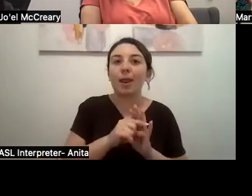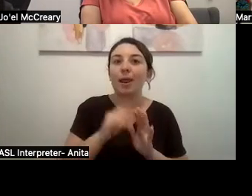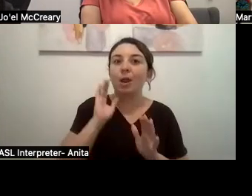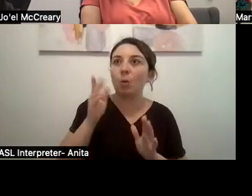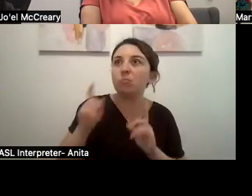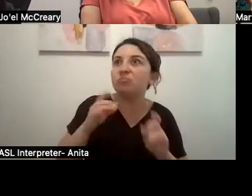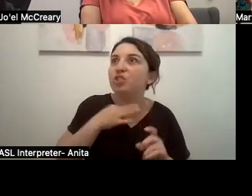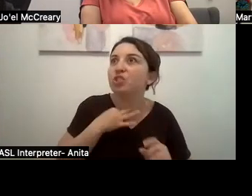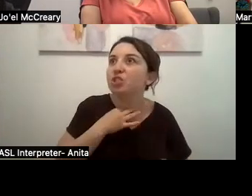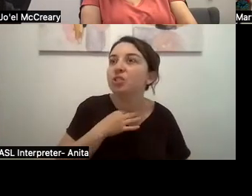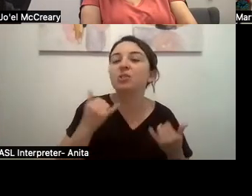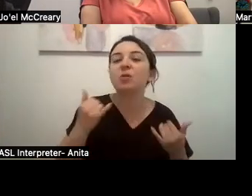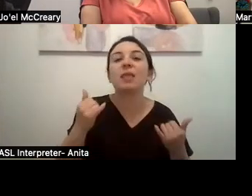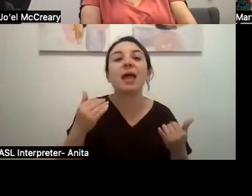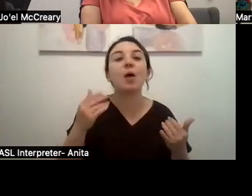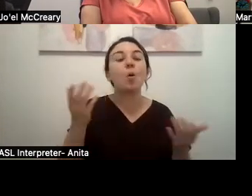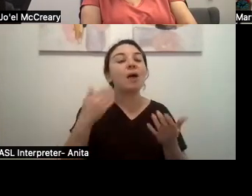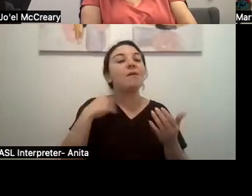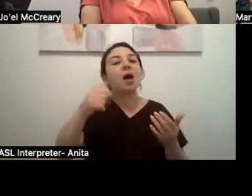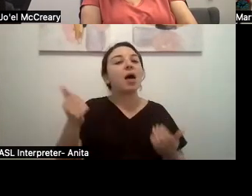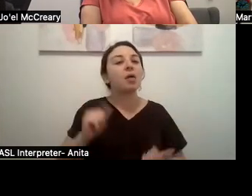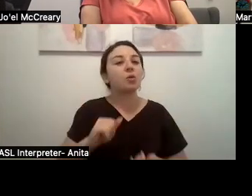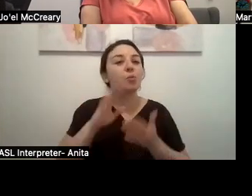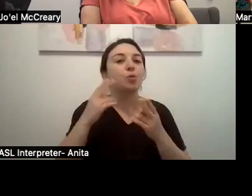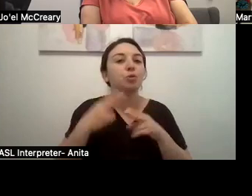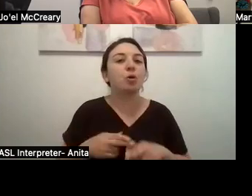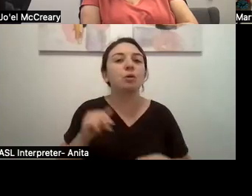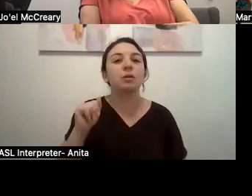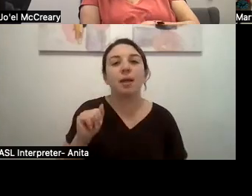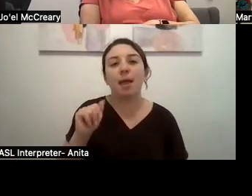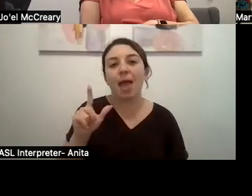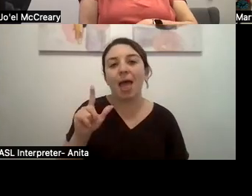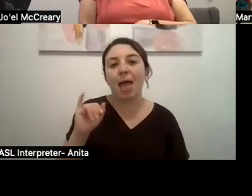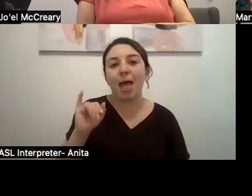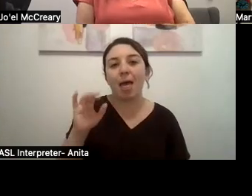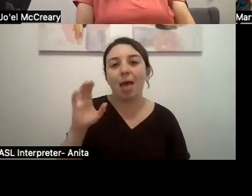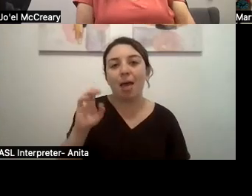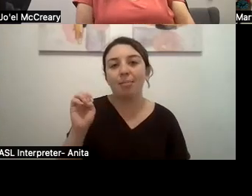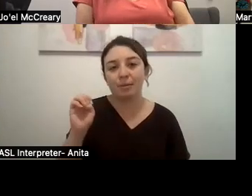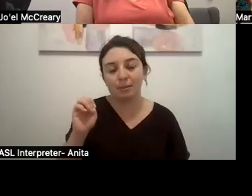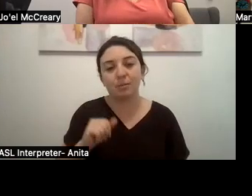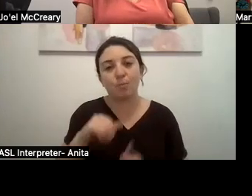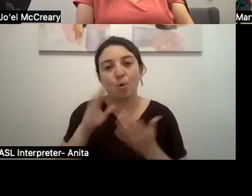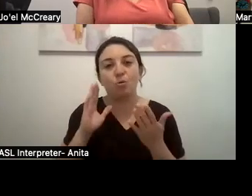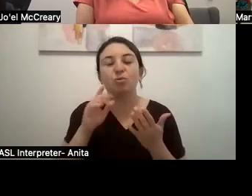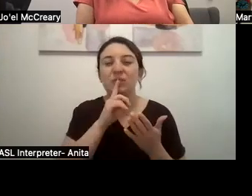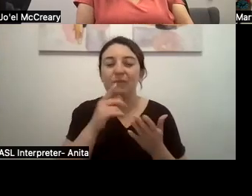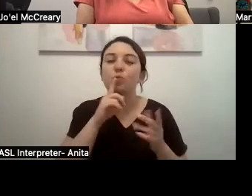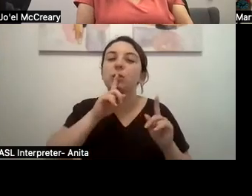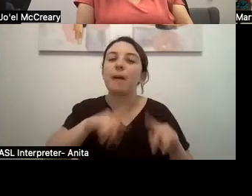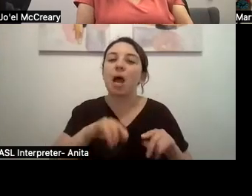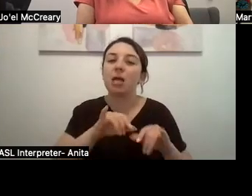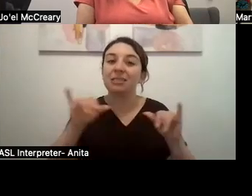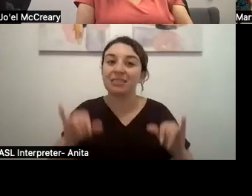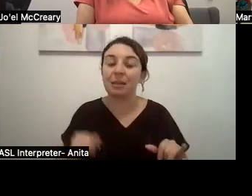trained in what we call the ALICE approach. And it's really a response system to what's going on. And, you know, at the older the